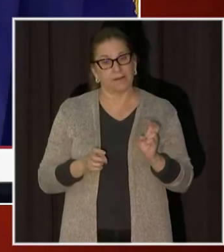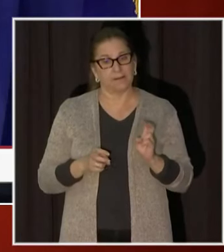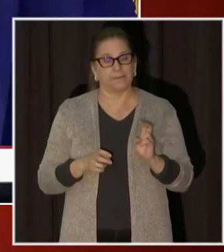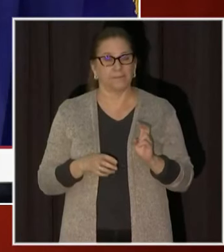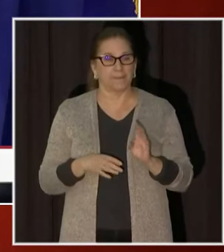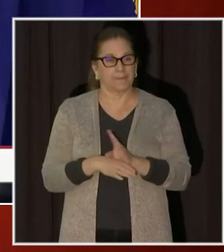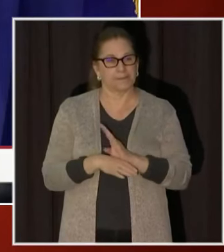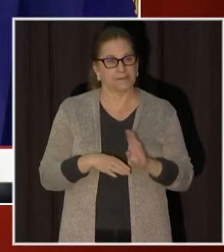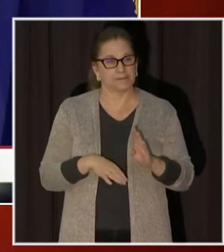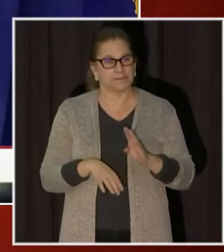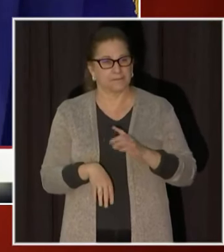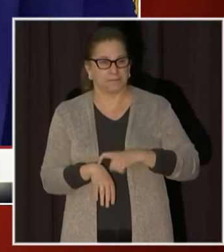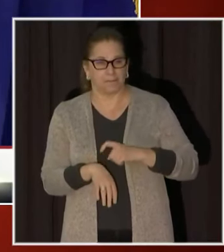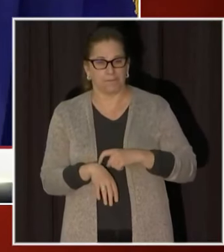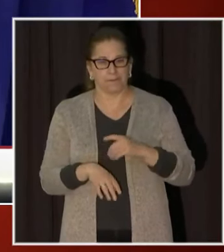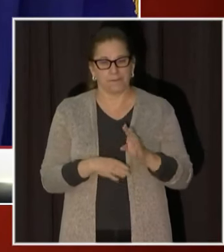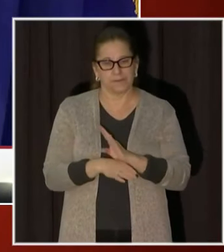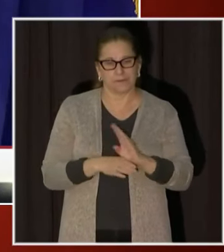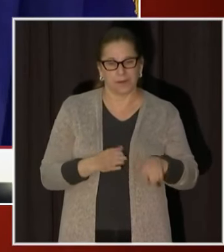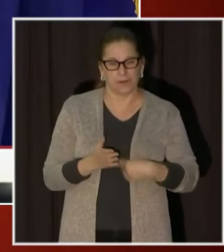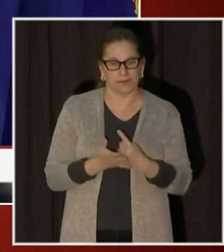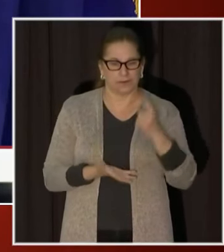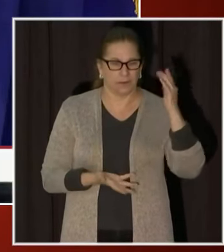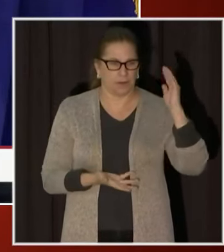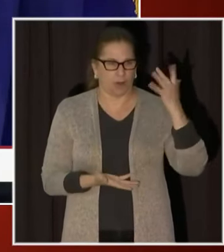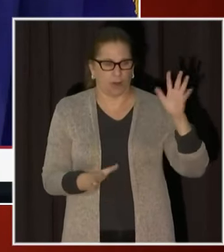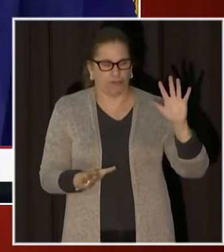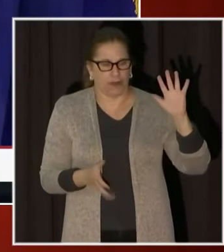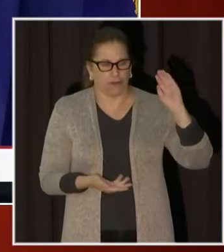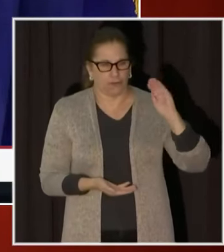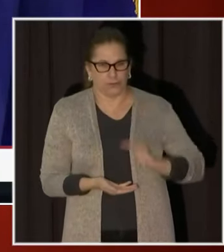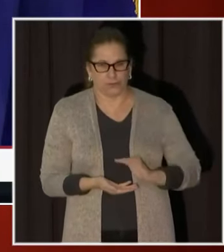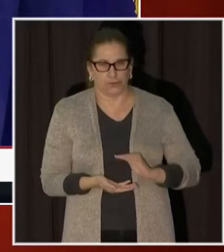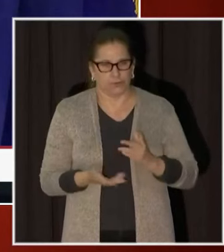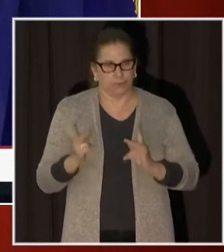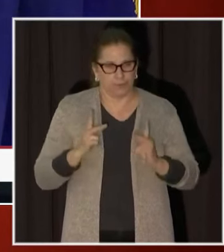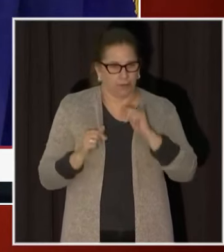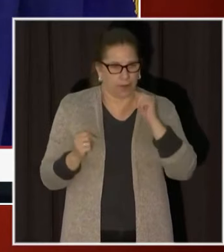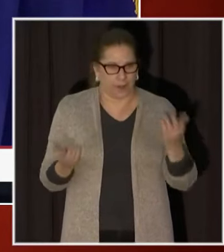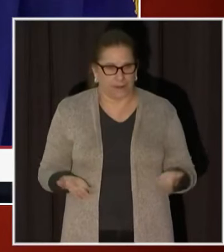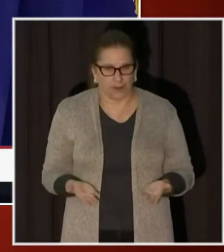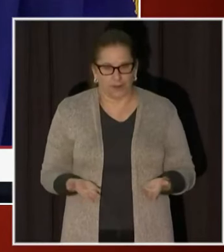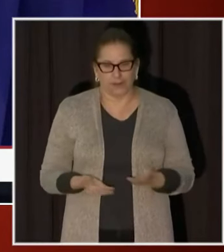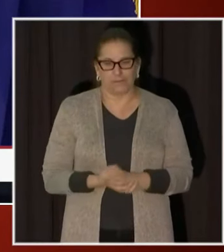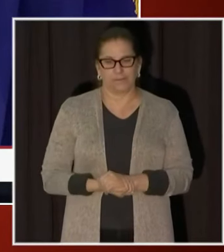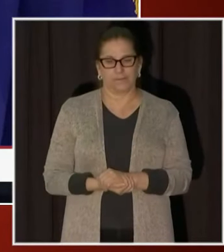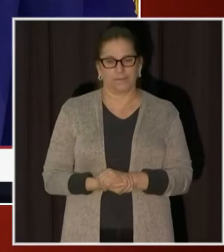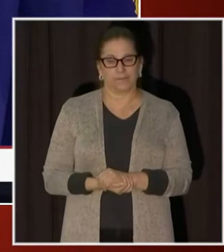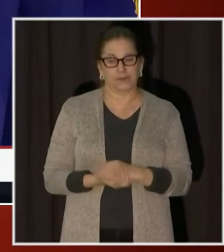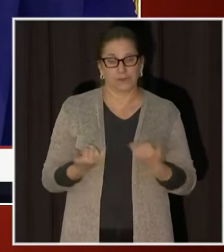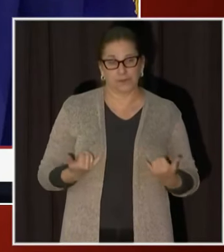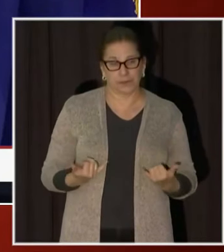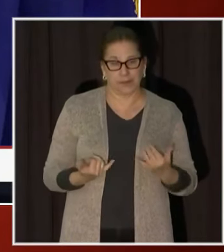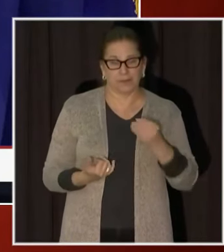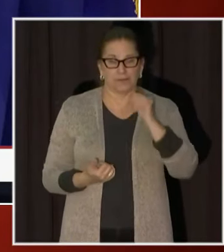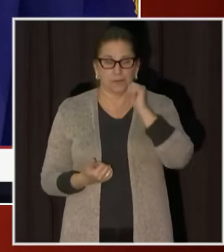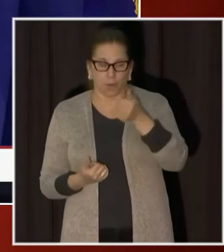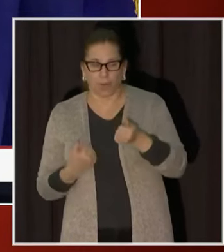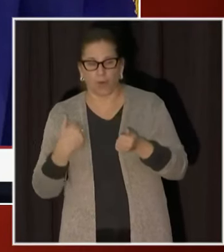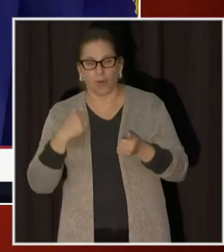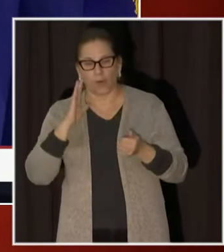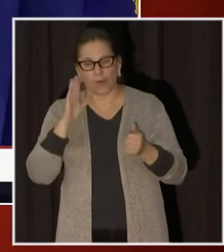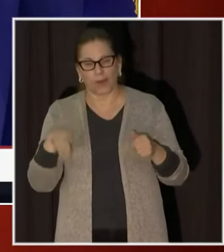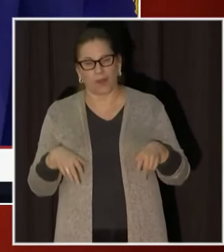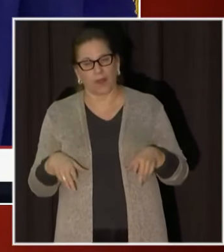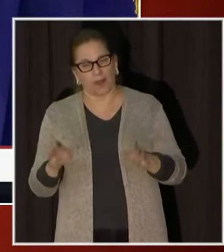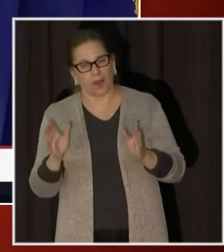dais because members aren't sitting around the dais. And although we are now tomorrow allowing some ceremonials to be introduced, there